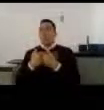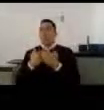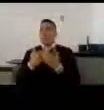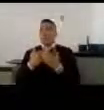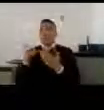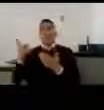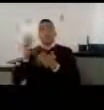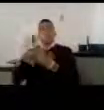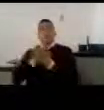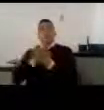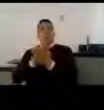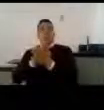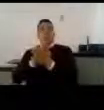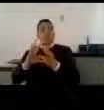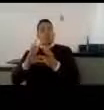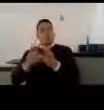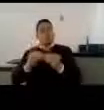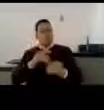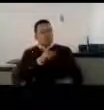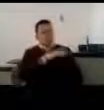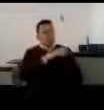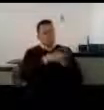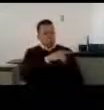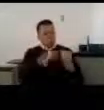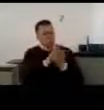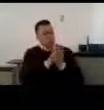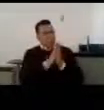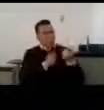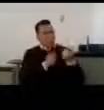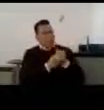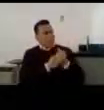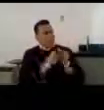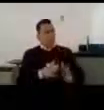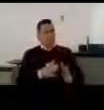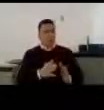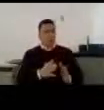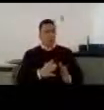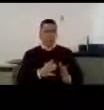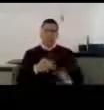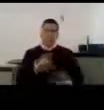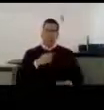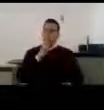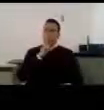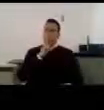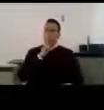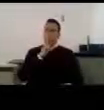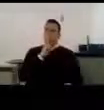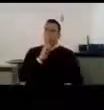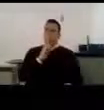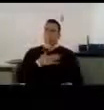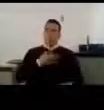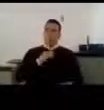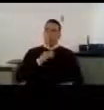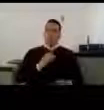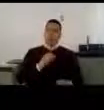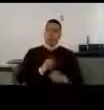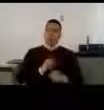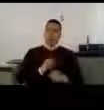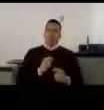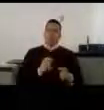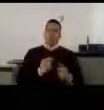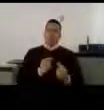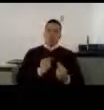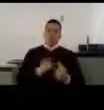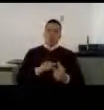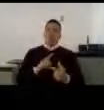say, have you ever thought about being an advocate? I didn't tell them what I did in my real life until I really